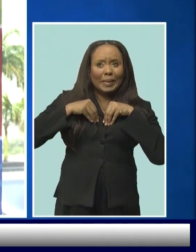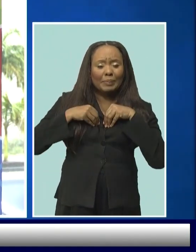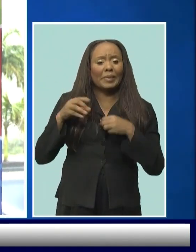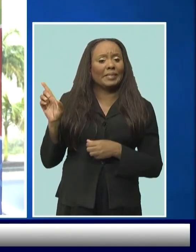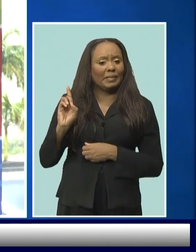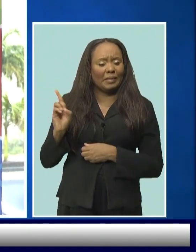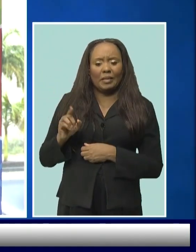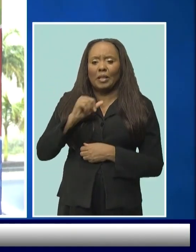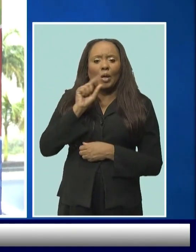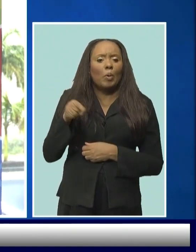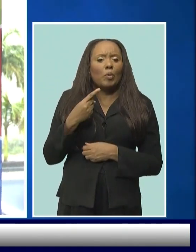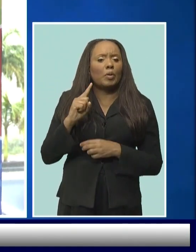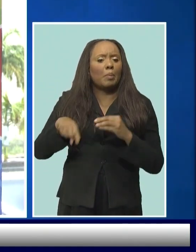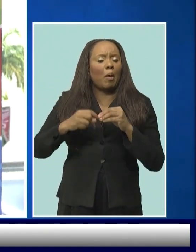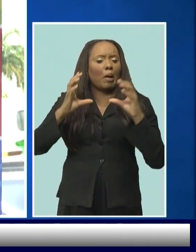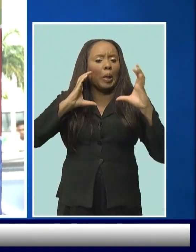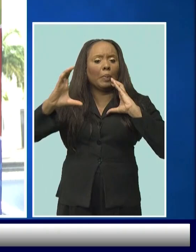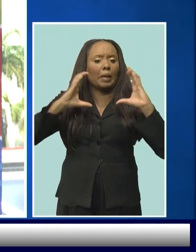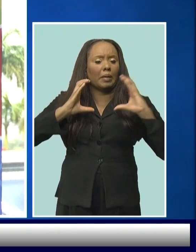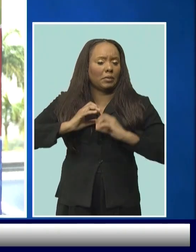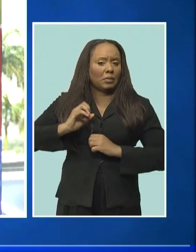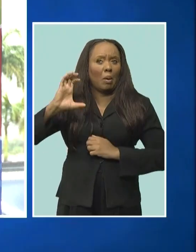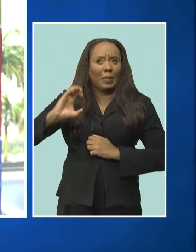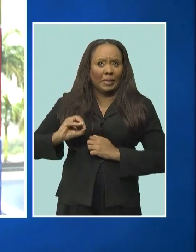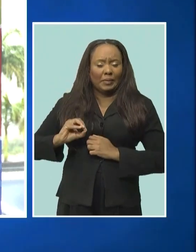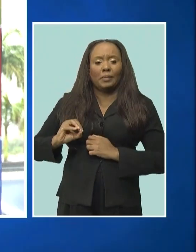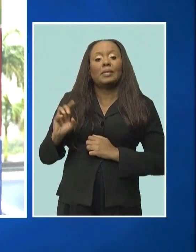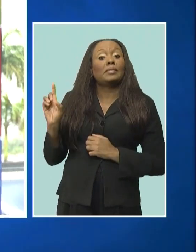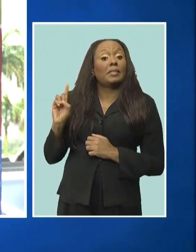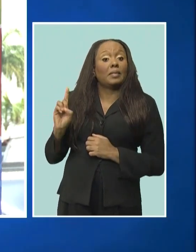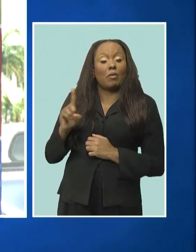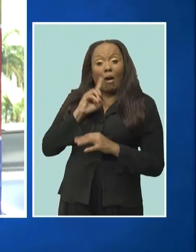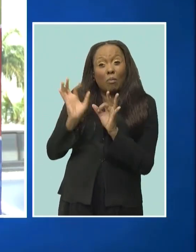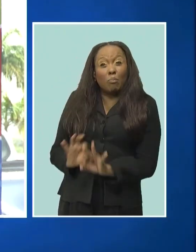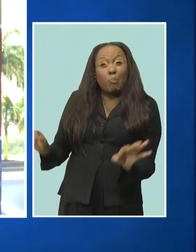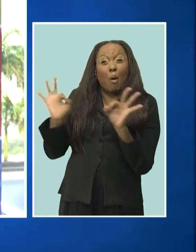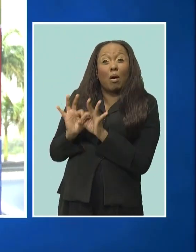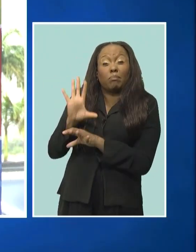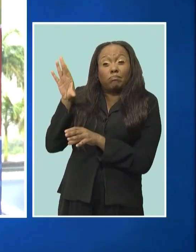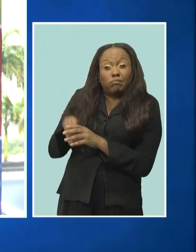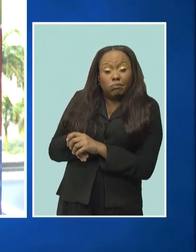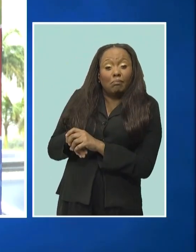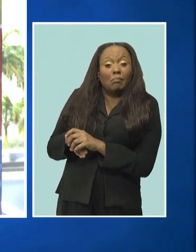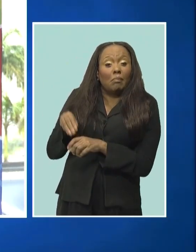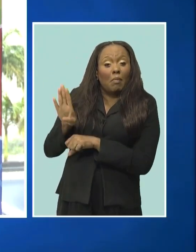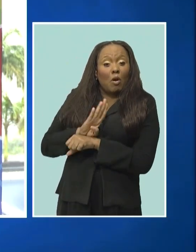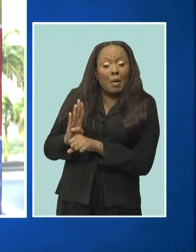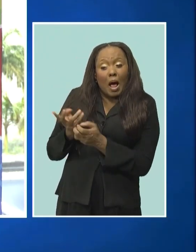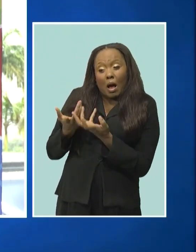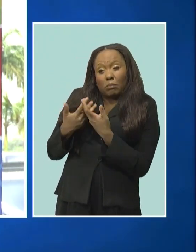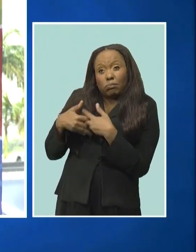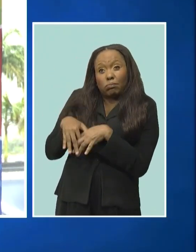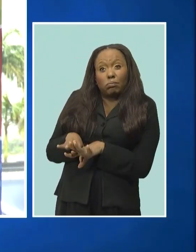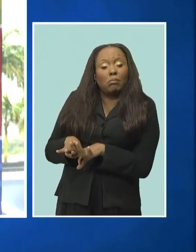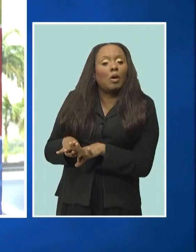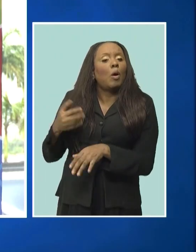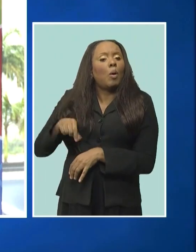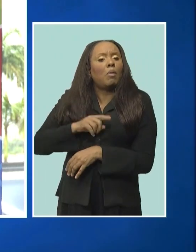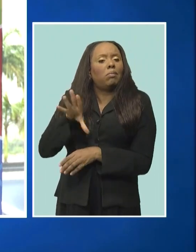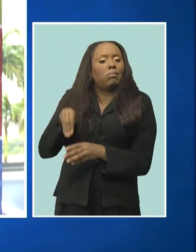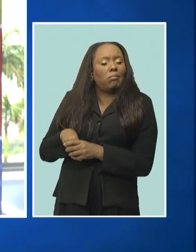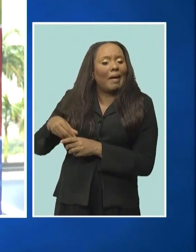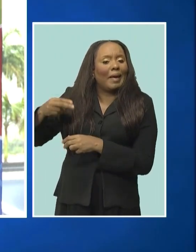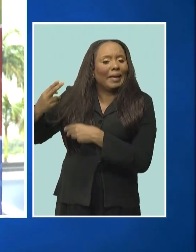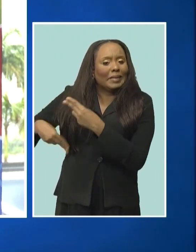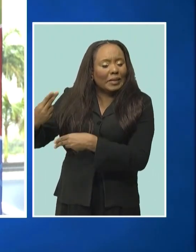just a telecommunications company. We are an integral part of the tapestry of this nation, a part of its history,